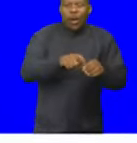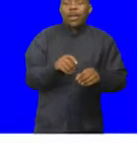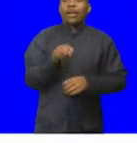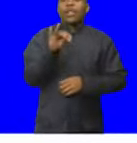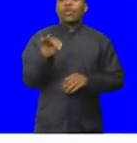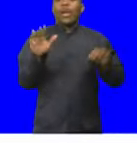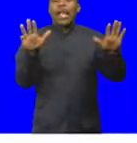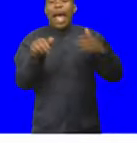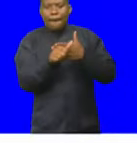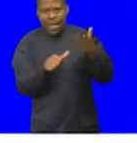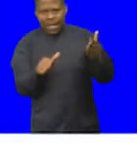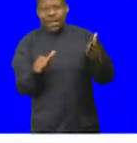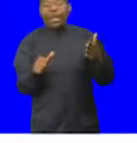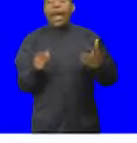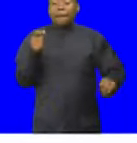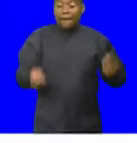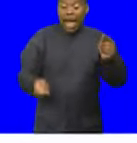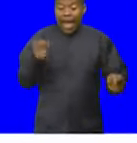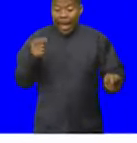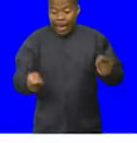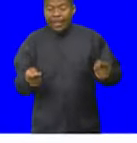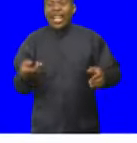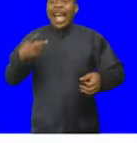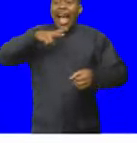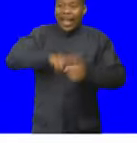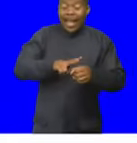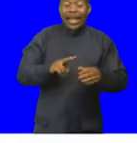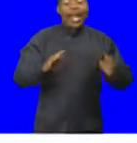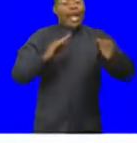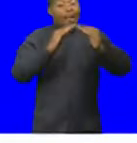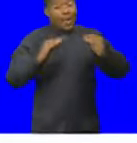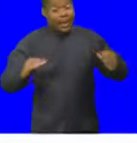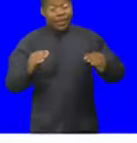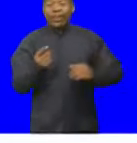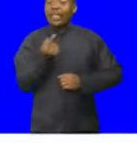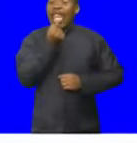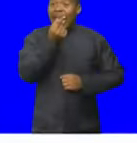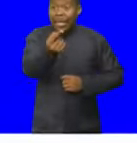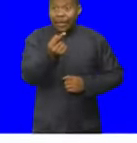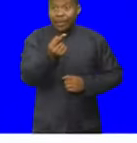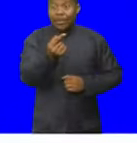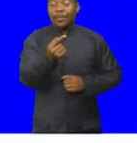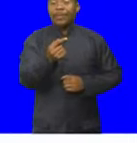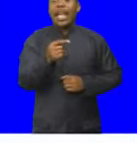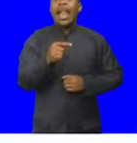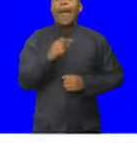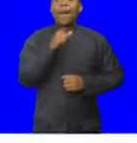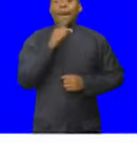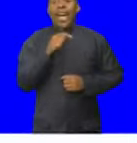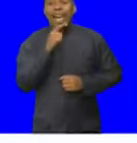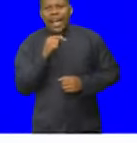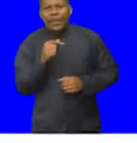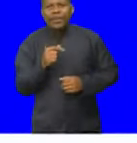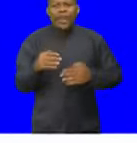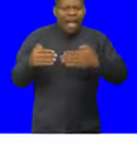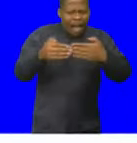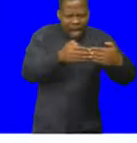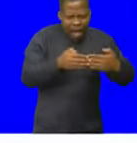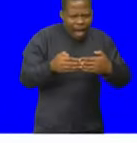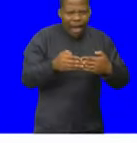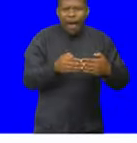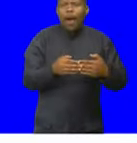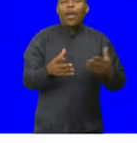nemfica kulesetulu. Litiko lithi lisicaphele simo sale ndoda kanti futhi ibukeka elulama njengoba